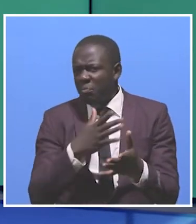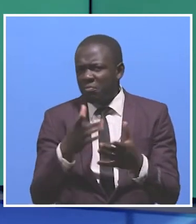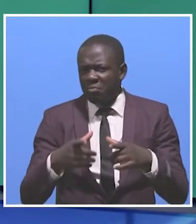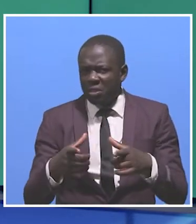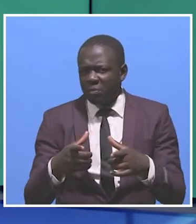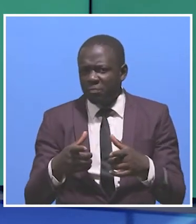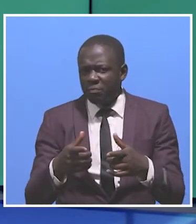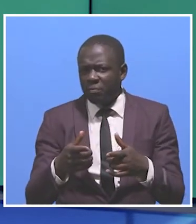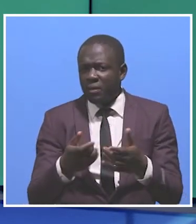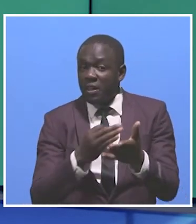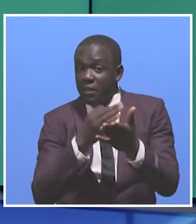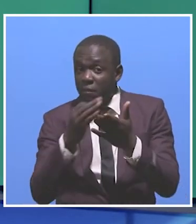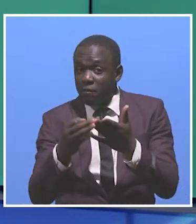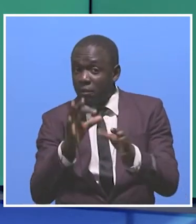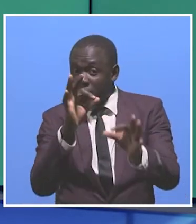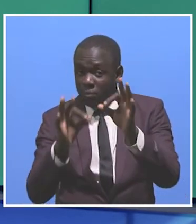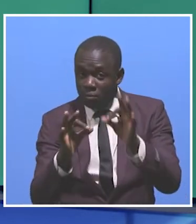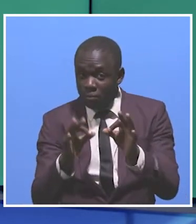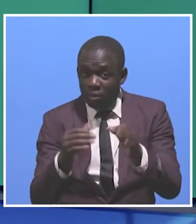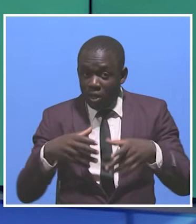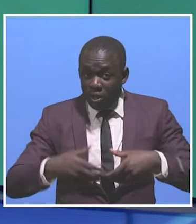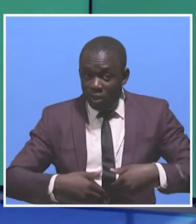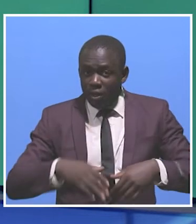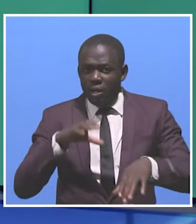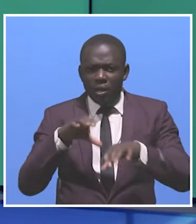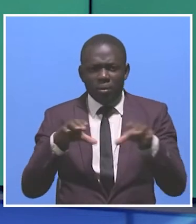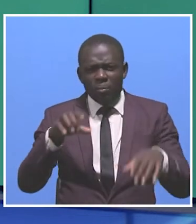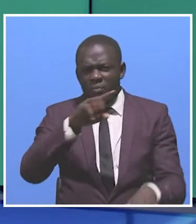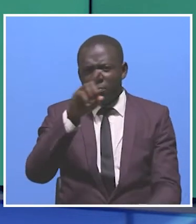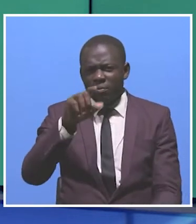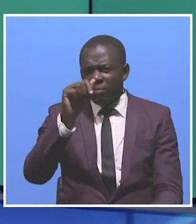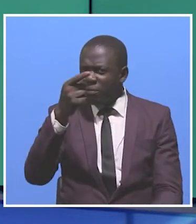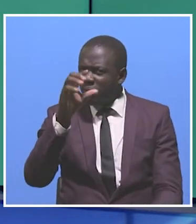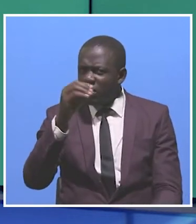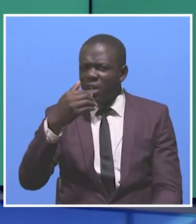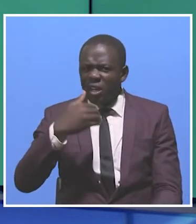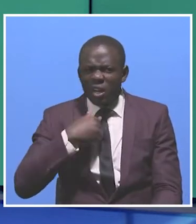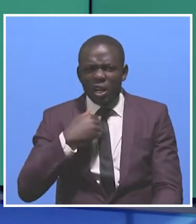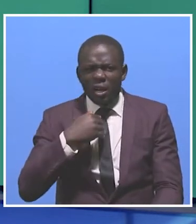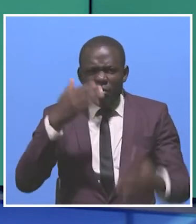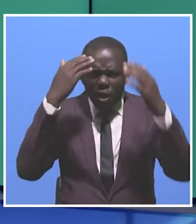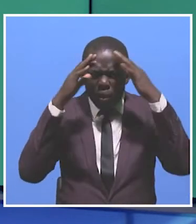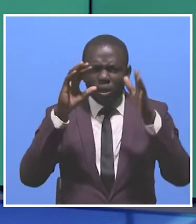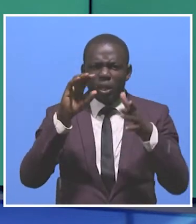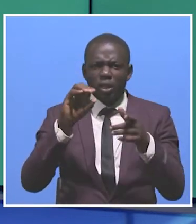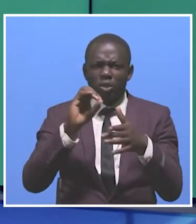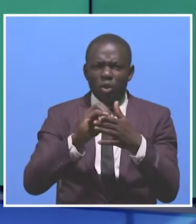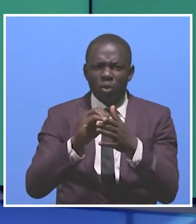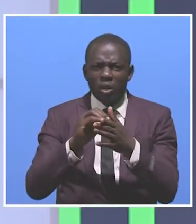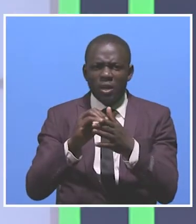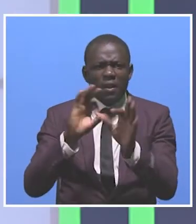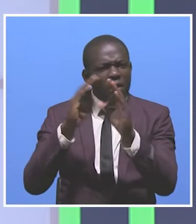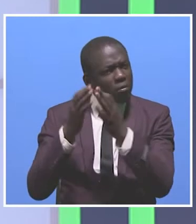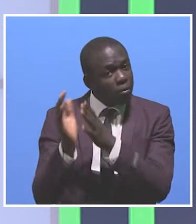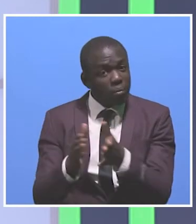young people. Is ZAGO placing any premium on the use of contraceptives as a preventive measure? Yes, so